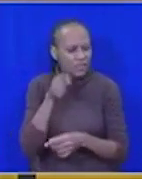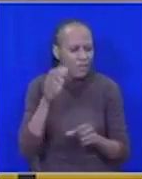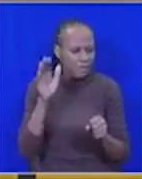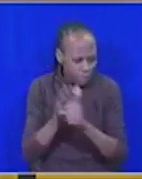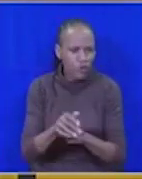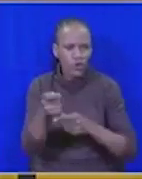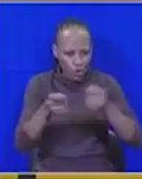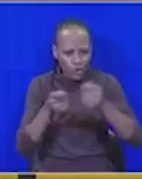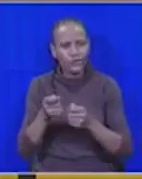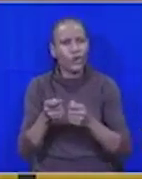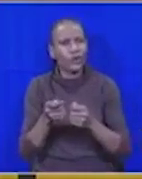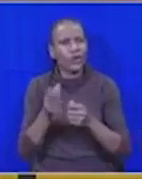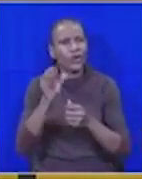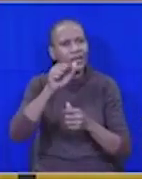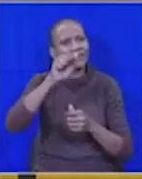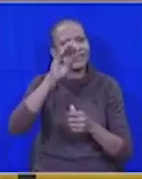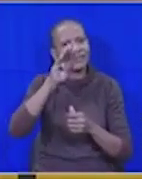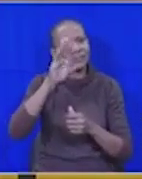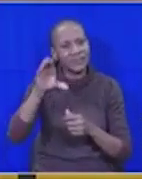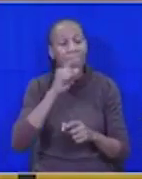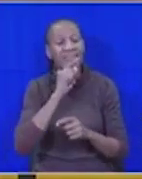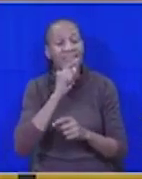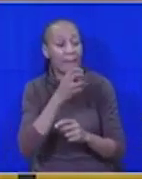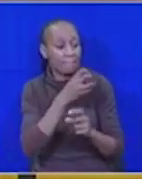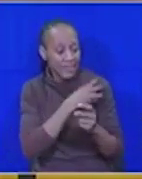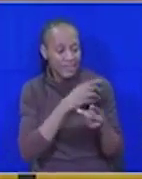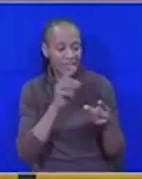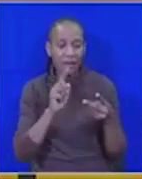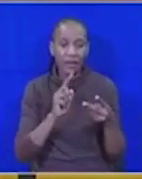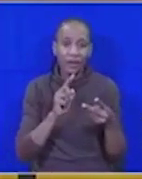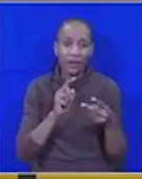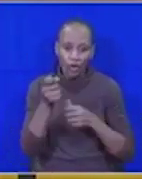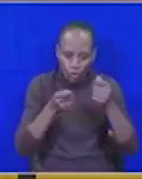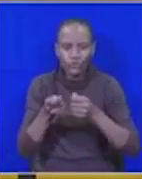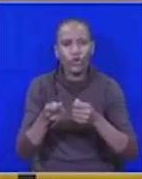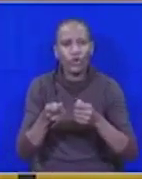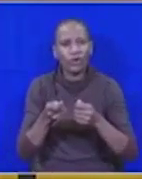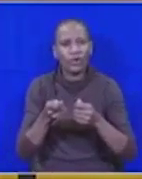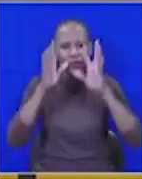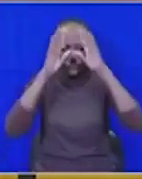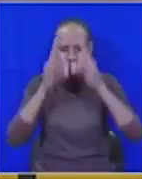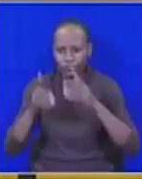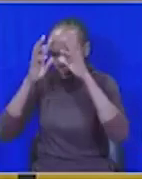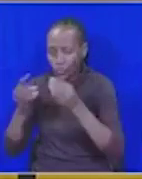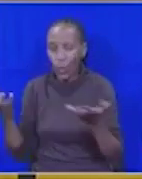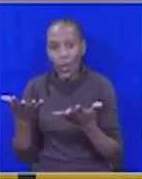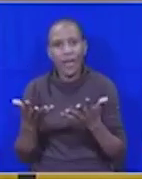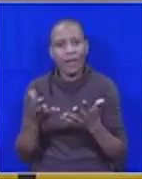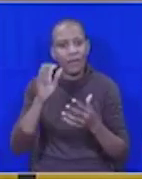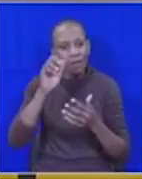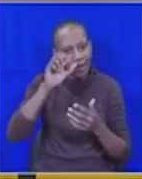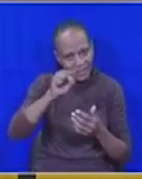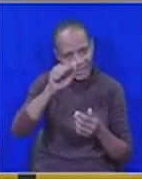the ANC and the minister direct control over the SABC's editorial decisions and programming. For